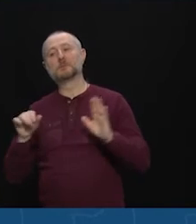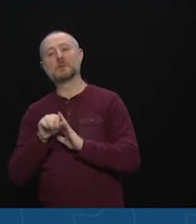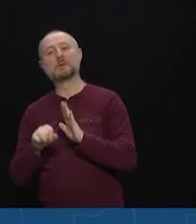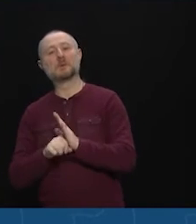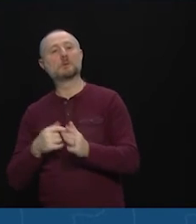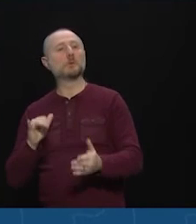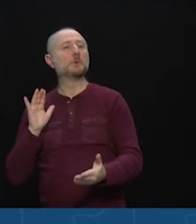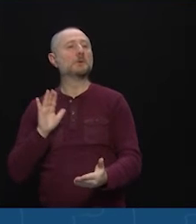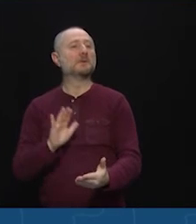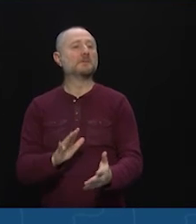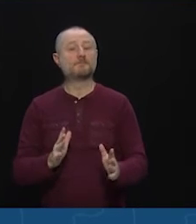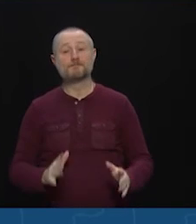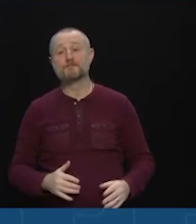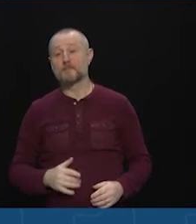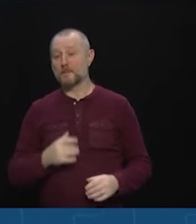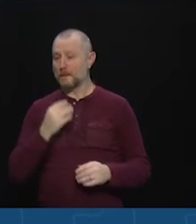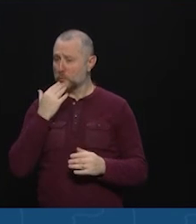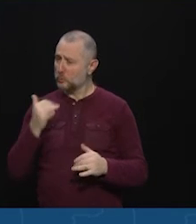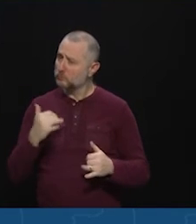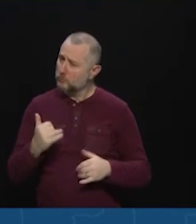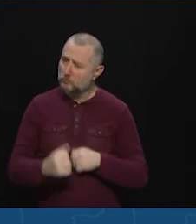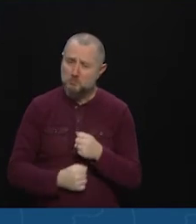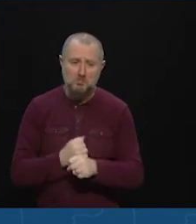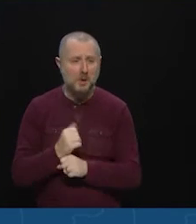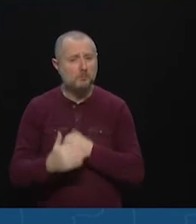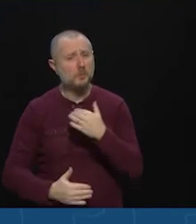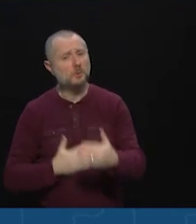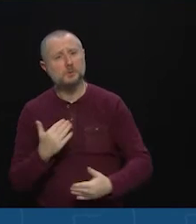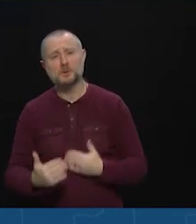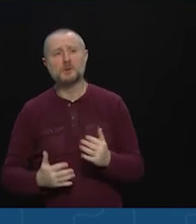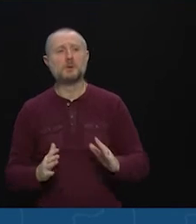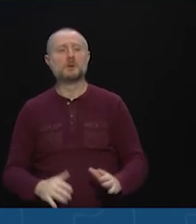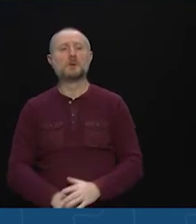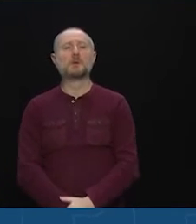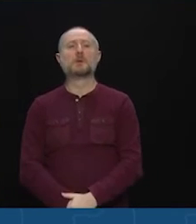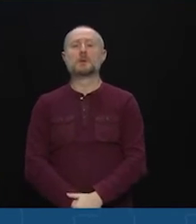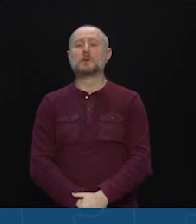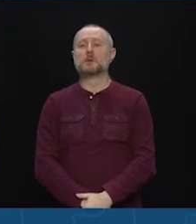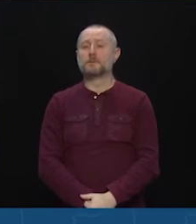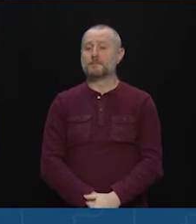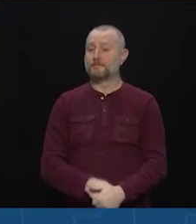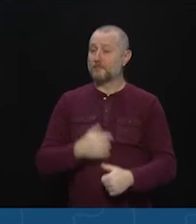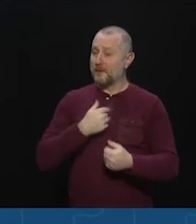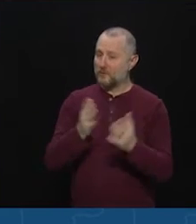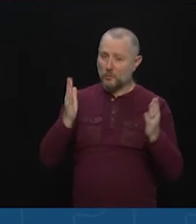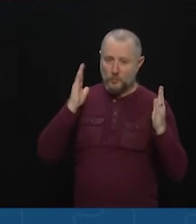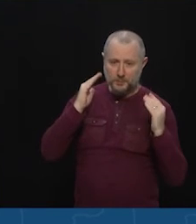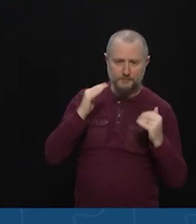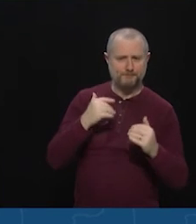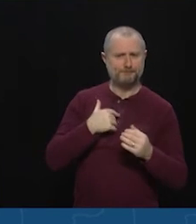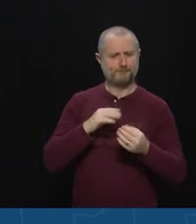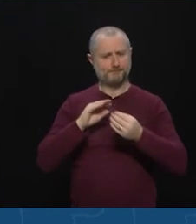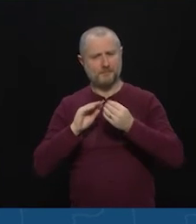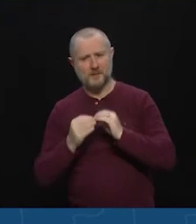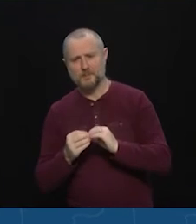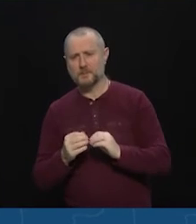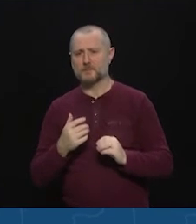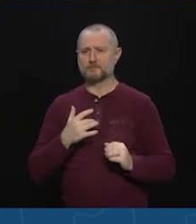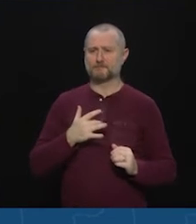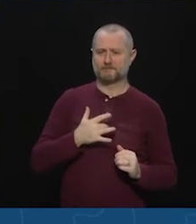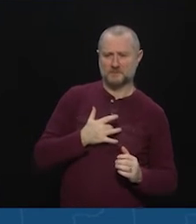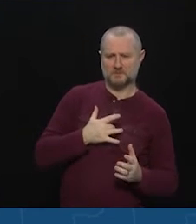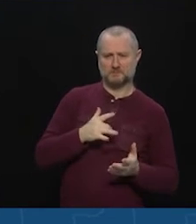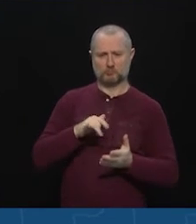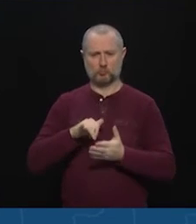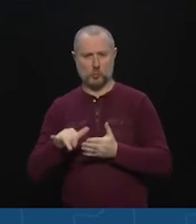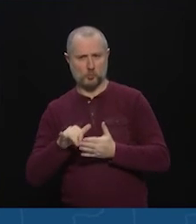We're making progress. I just wanted to report that we are making progress. I want to give you hope, because I know you look at the numbers. You're always feeling like Central New York was getting called out, and I just want to